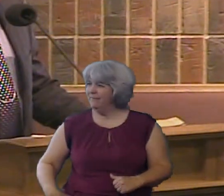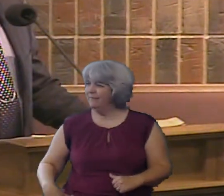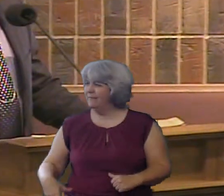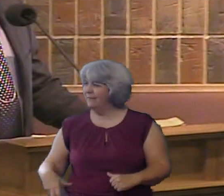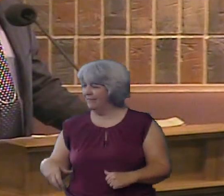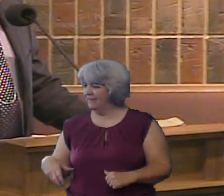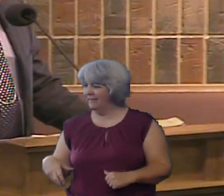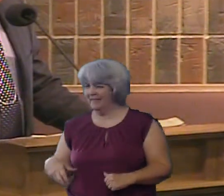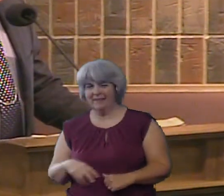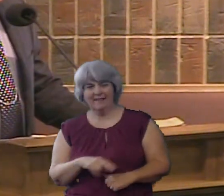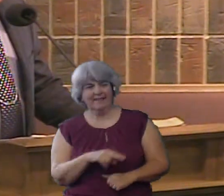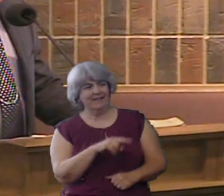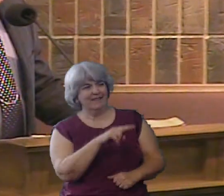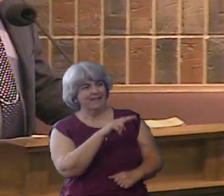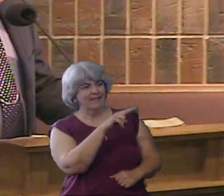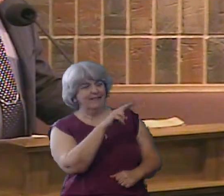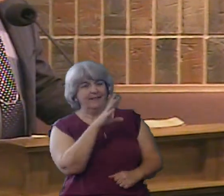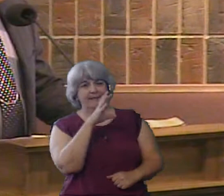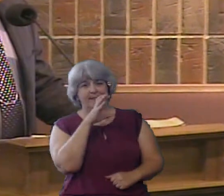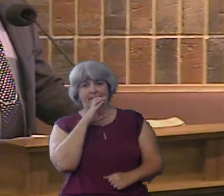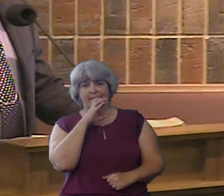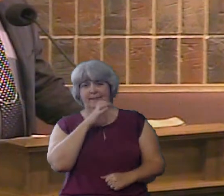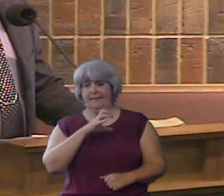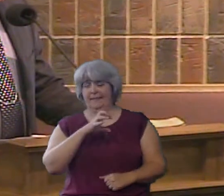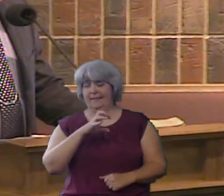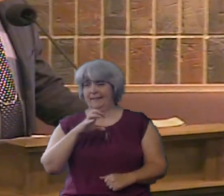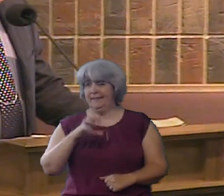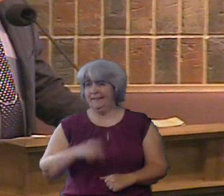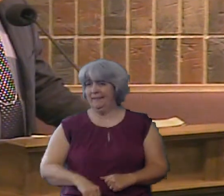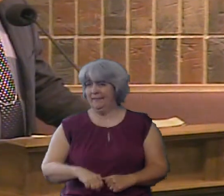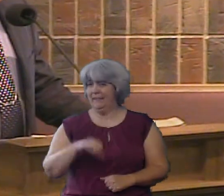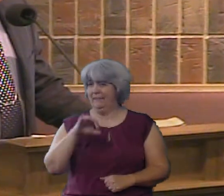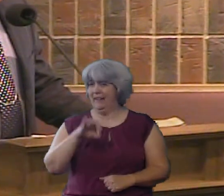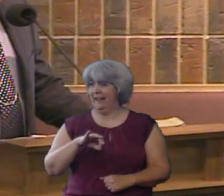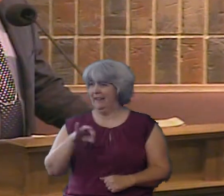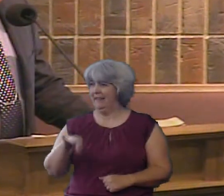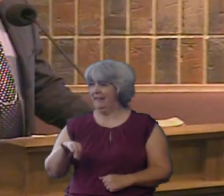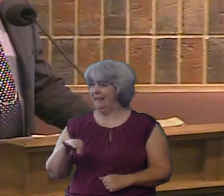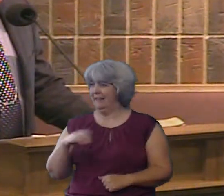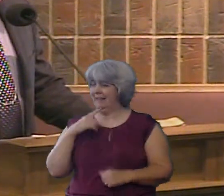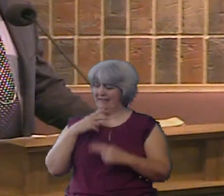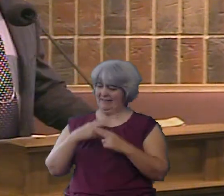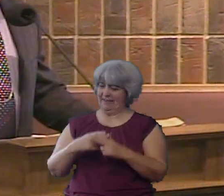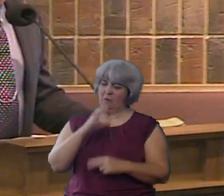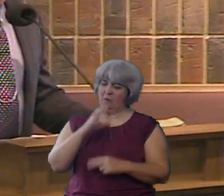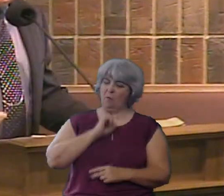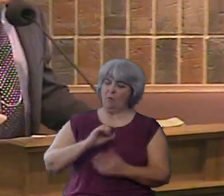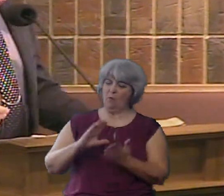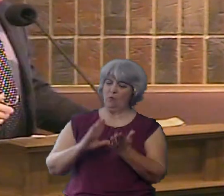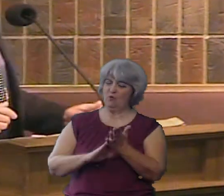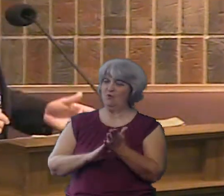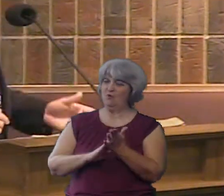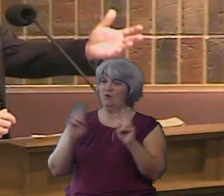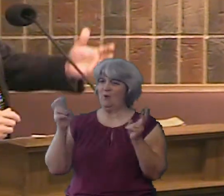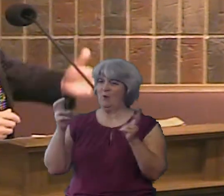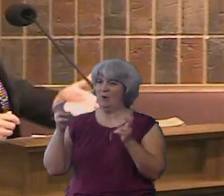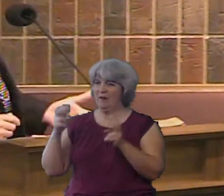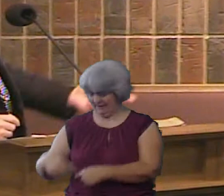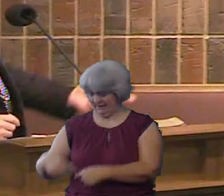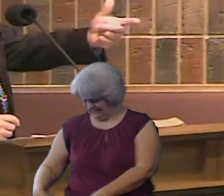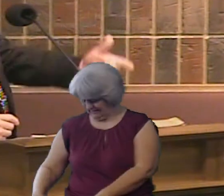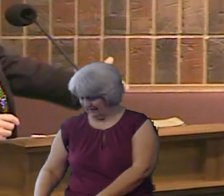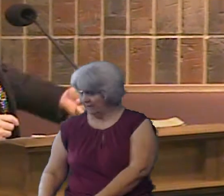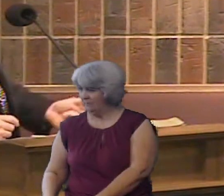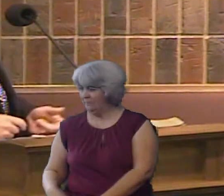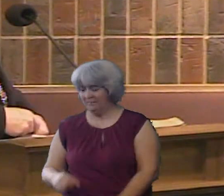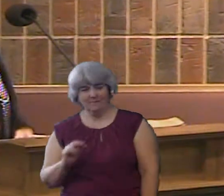statement, "old school," on that patch sewn on my jacket. And he commented to somebody else. He said, "You know, that